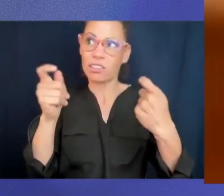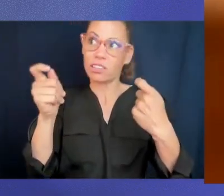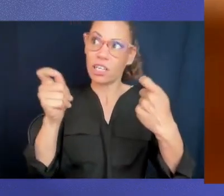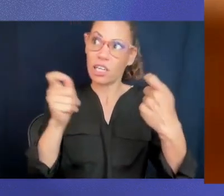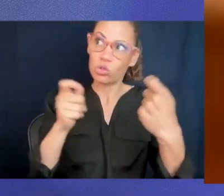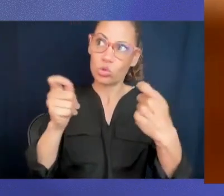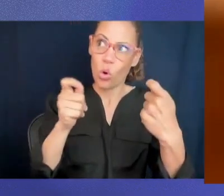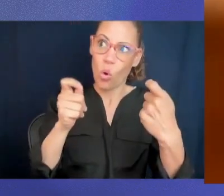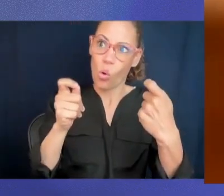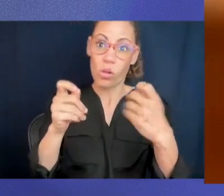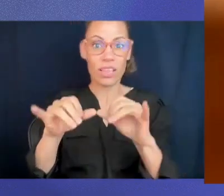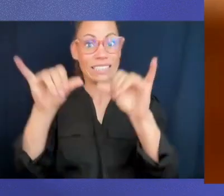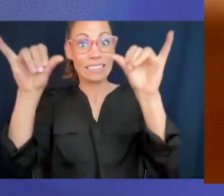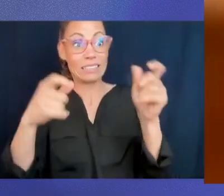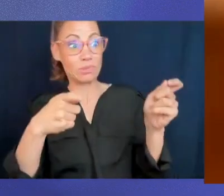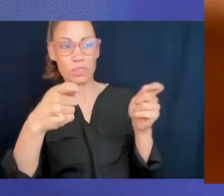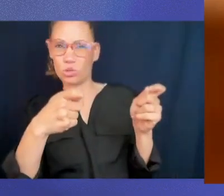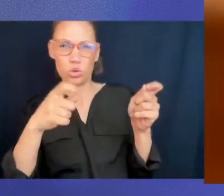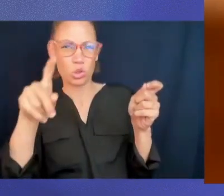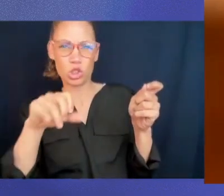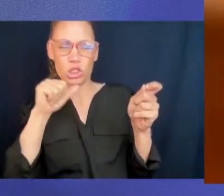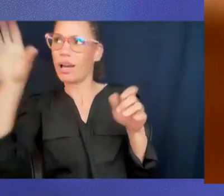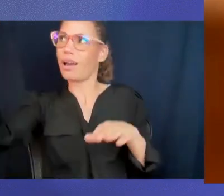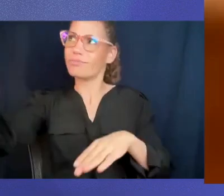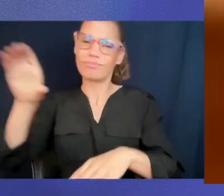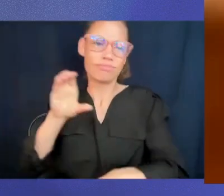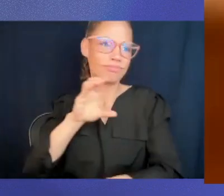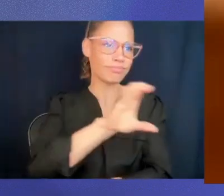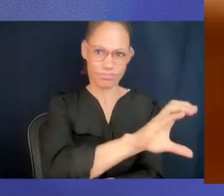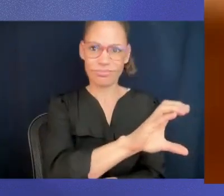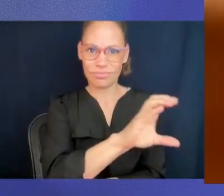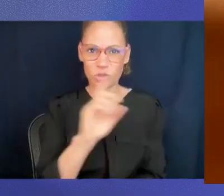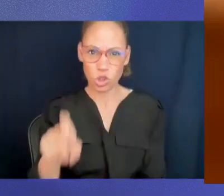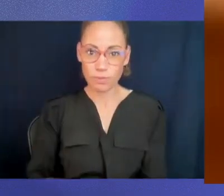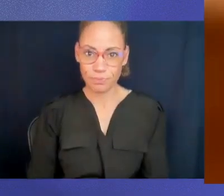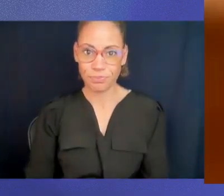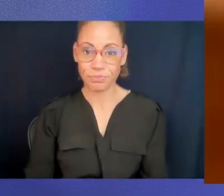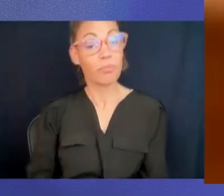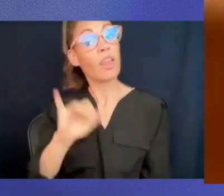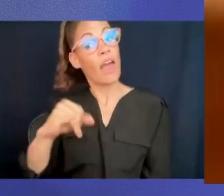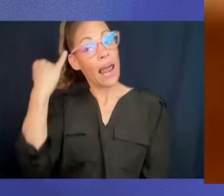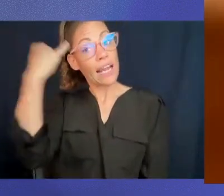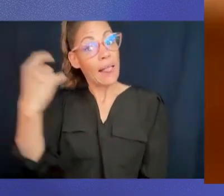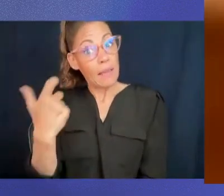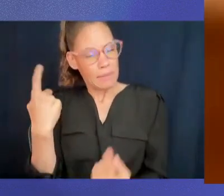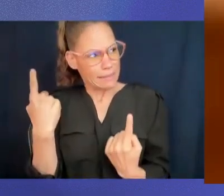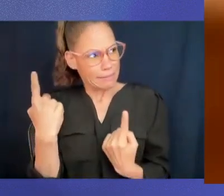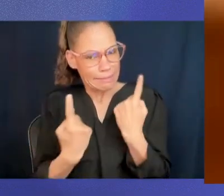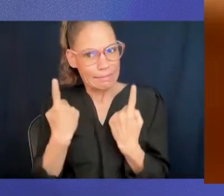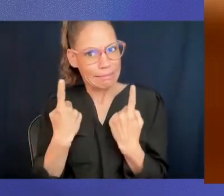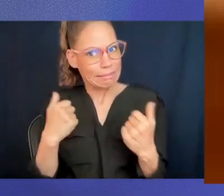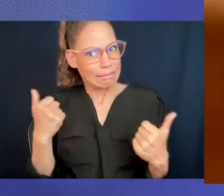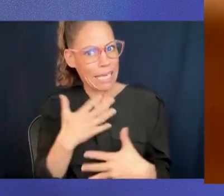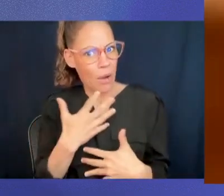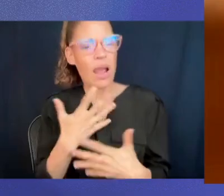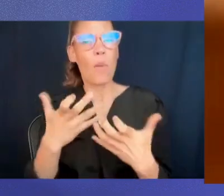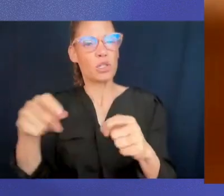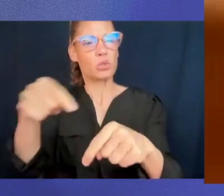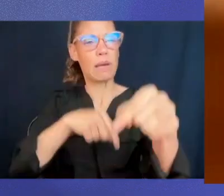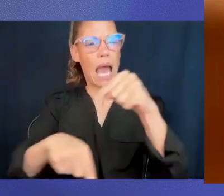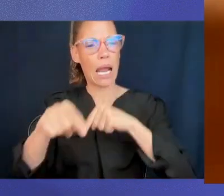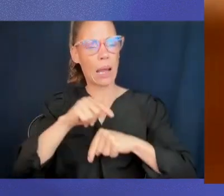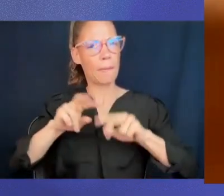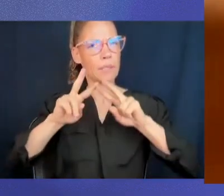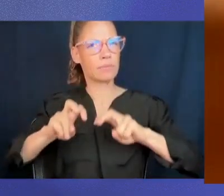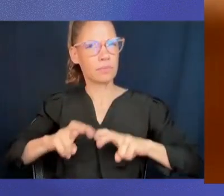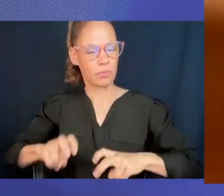a little bit of a scary idea, and I want to dig a little deeper into it and its heritage. I want to go back to the work